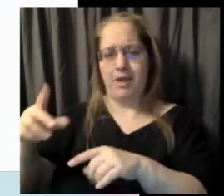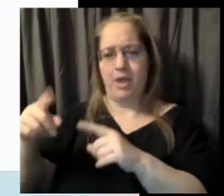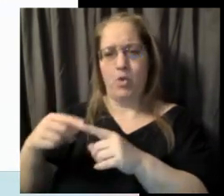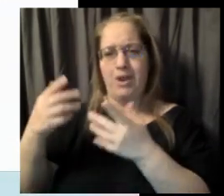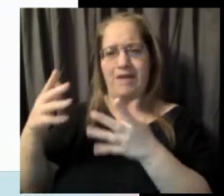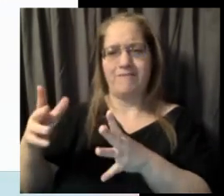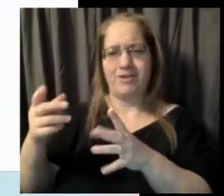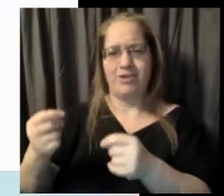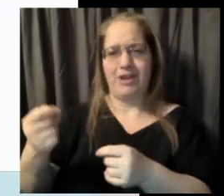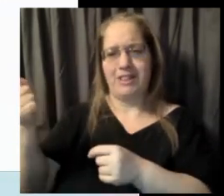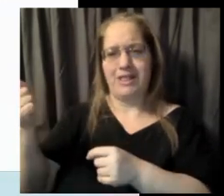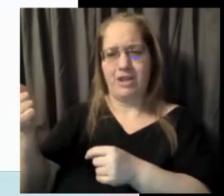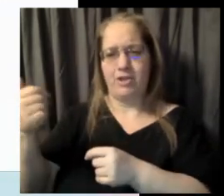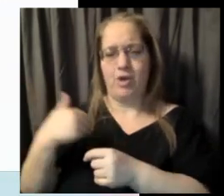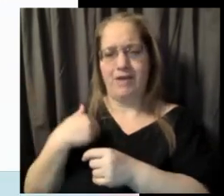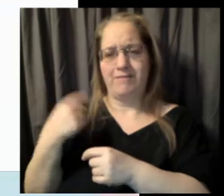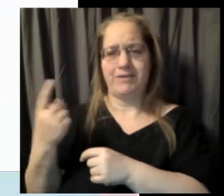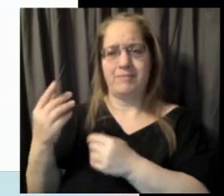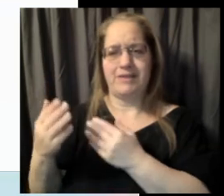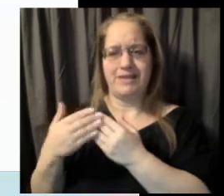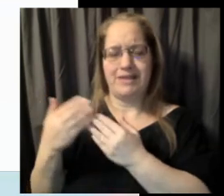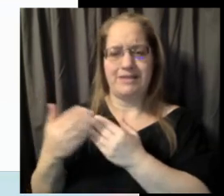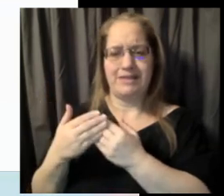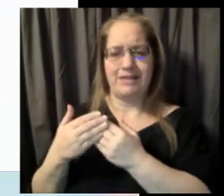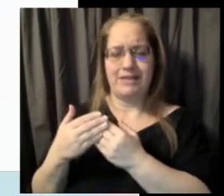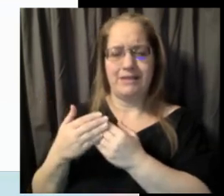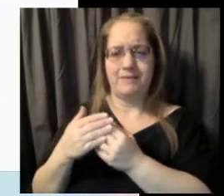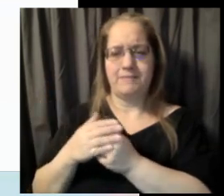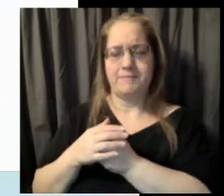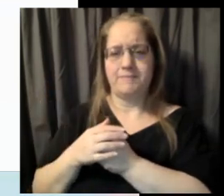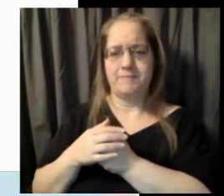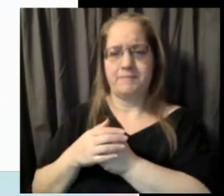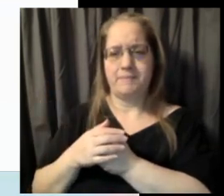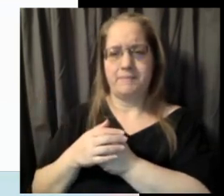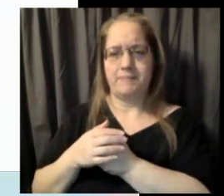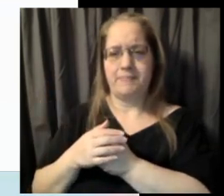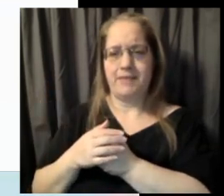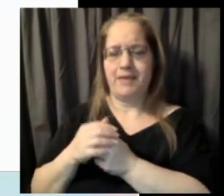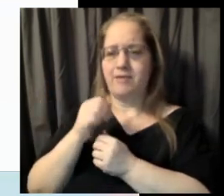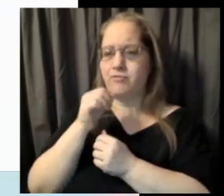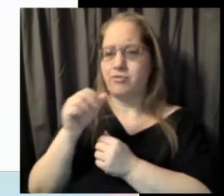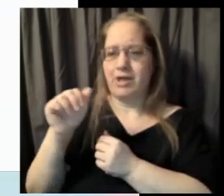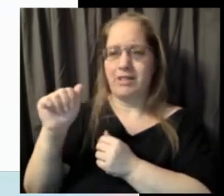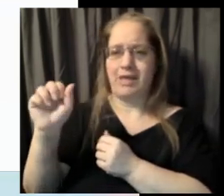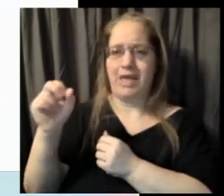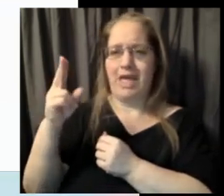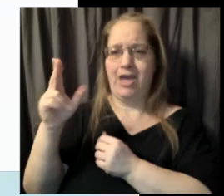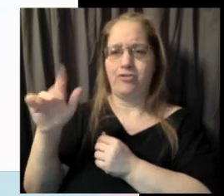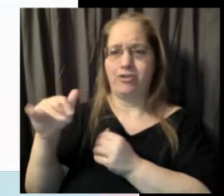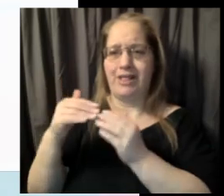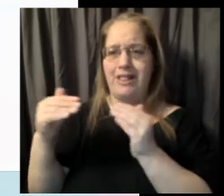finish it, I just kind of delete it. So having something that's easy, that's doable. Like if you're not an Ashley level of executive